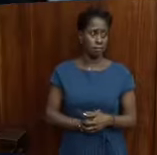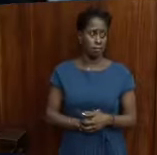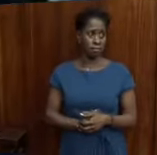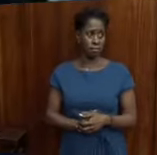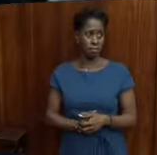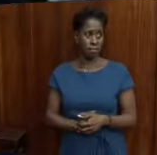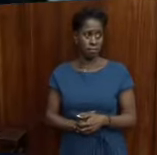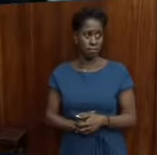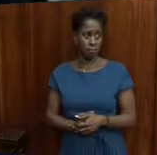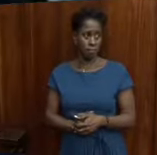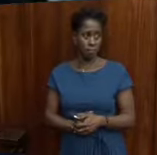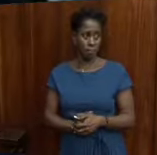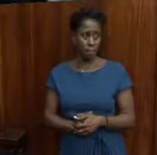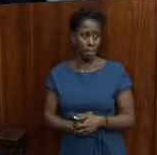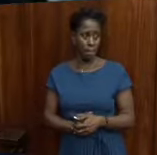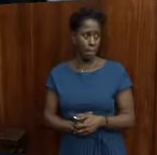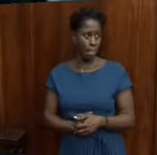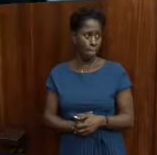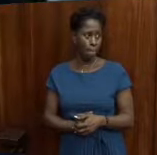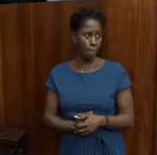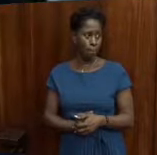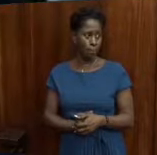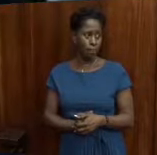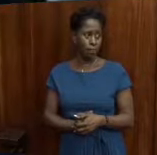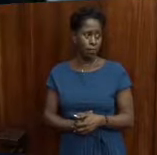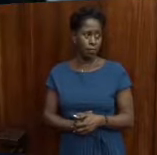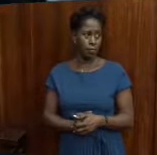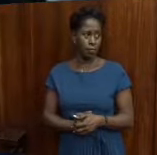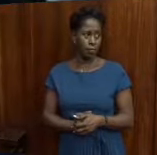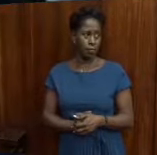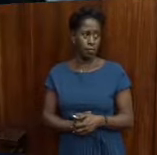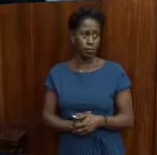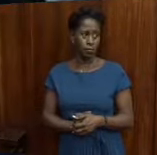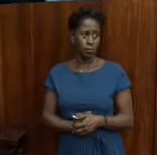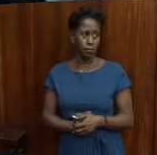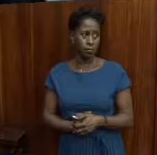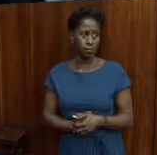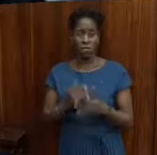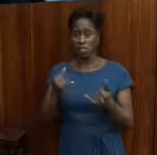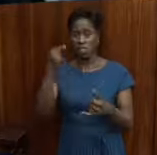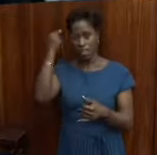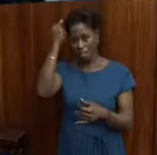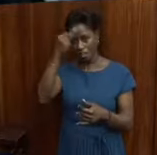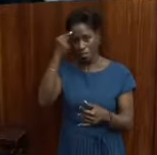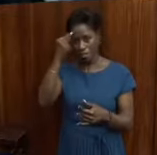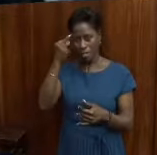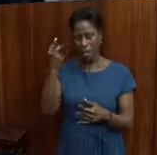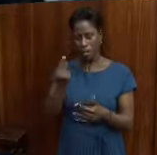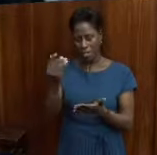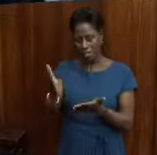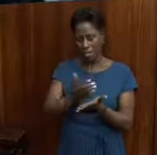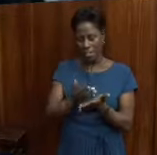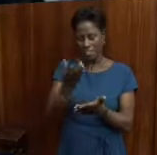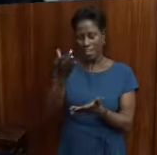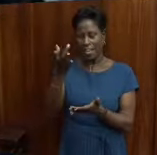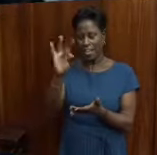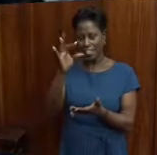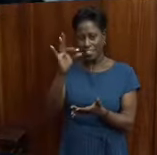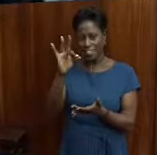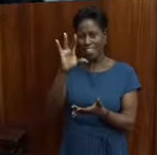Presently, based on current prices, the government is only able to collect 80 cents and 88 cents per gallon on